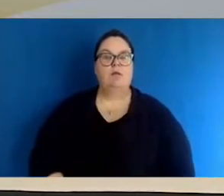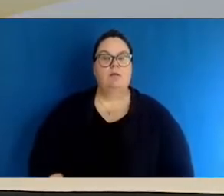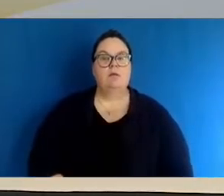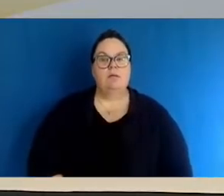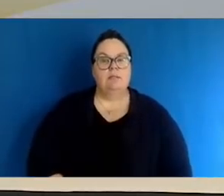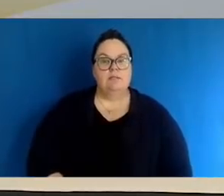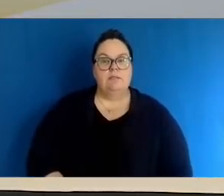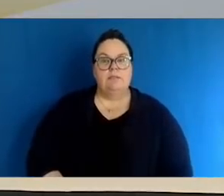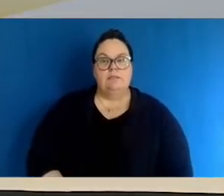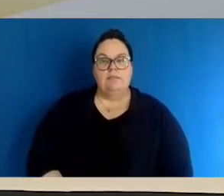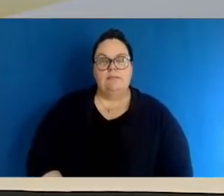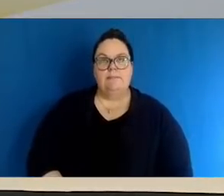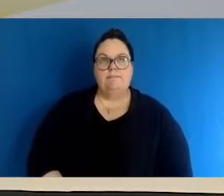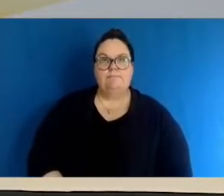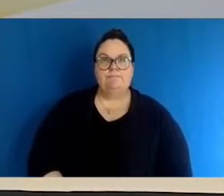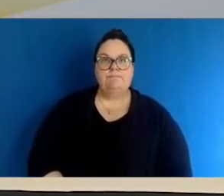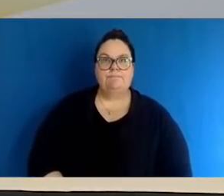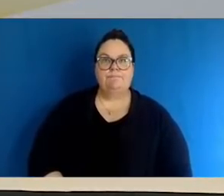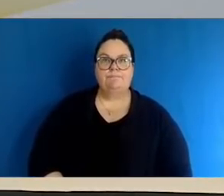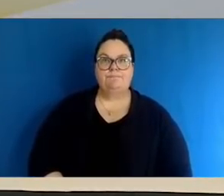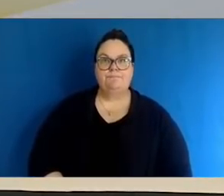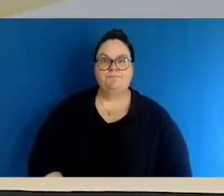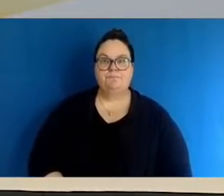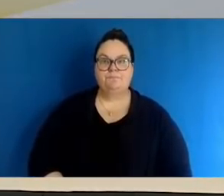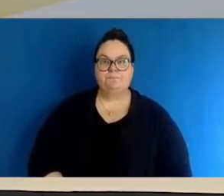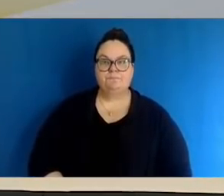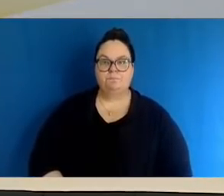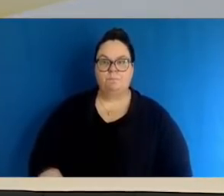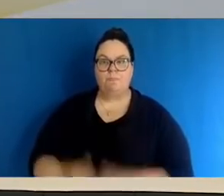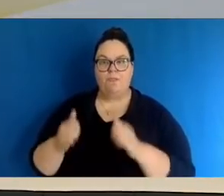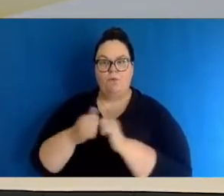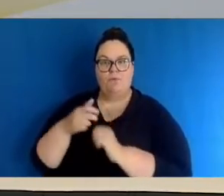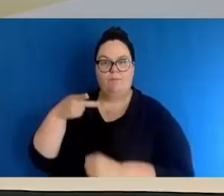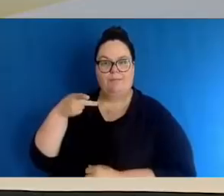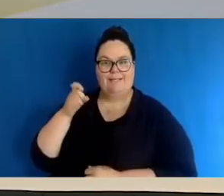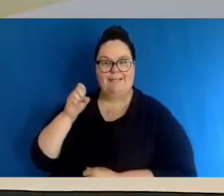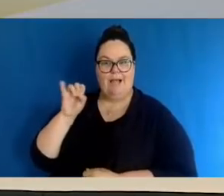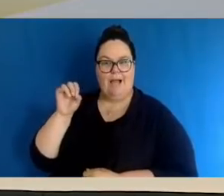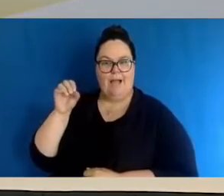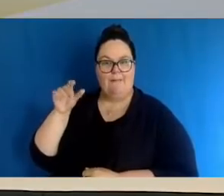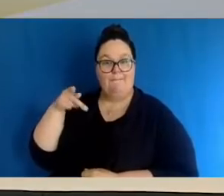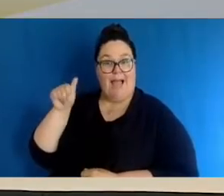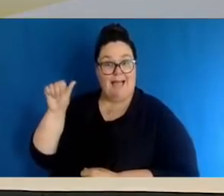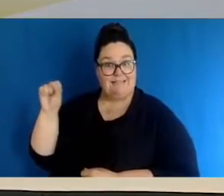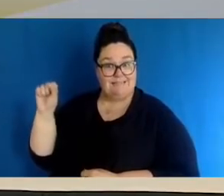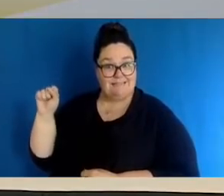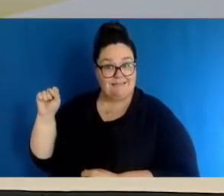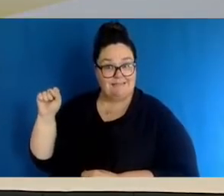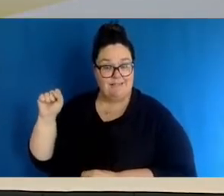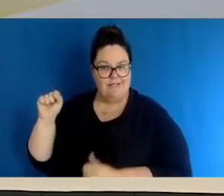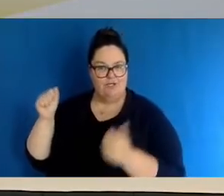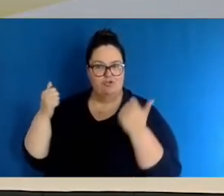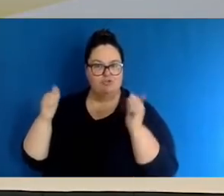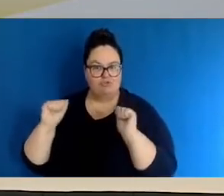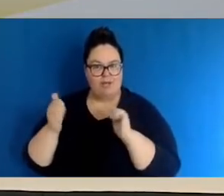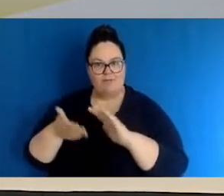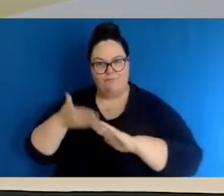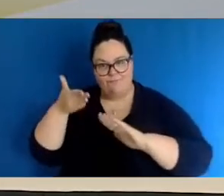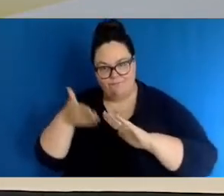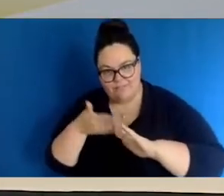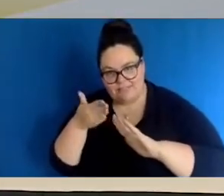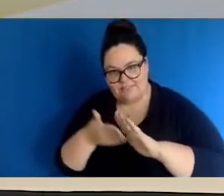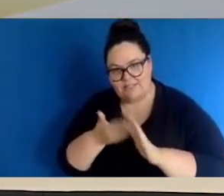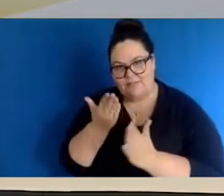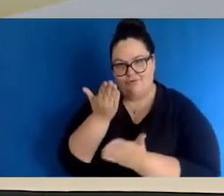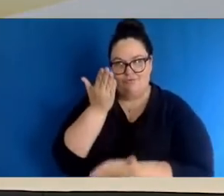in some ways, we have, with our PEI Pass, it is really trying to facilitate a record